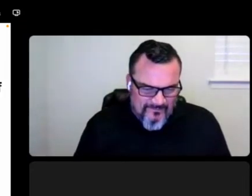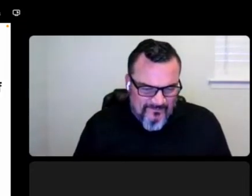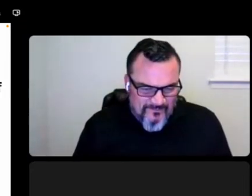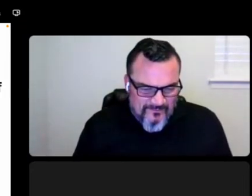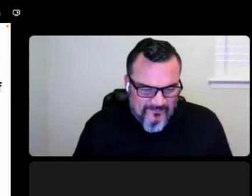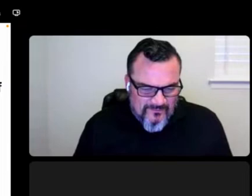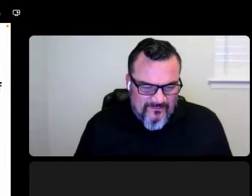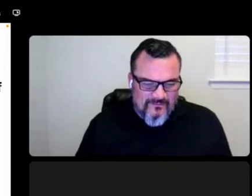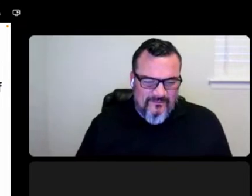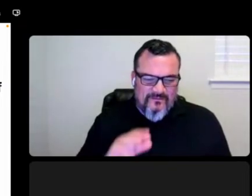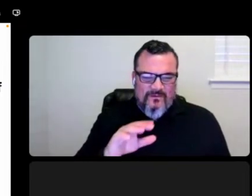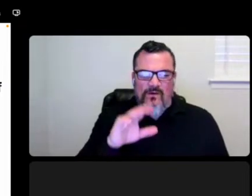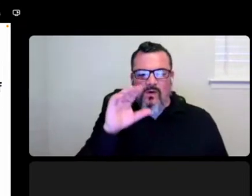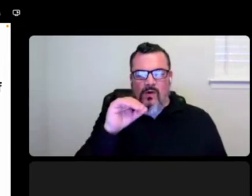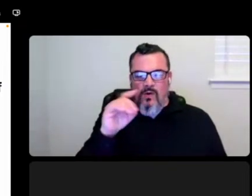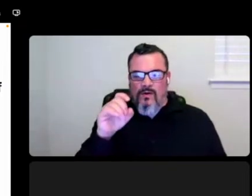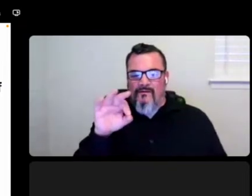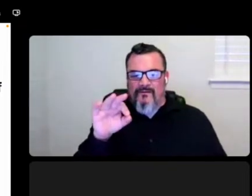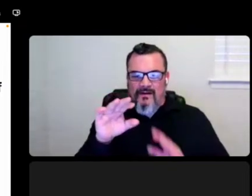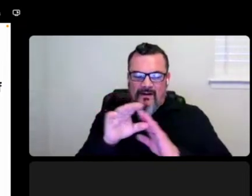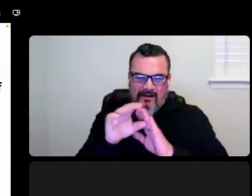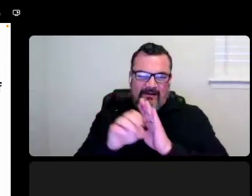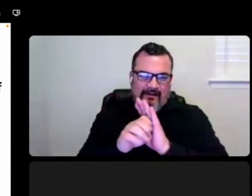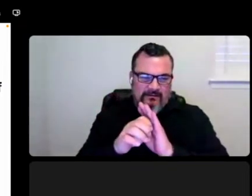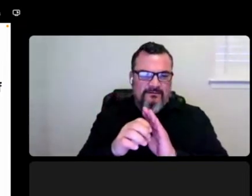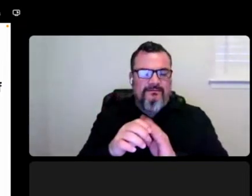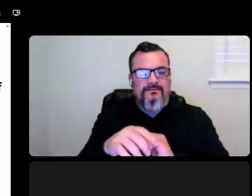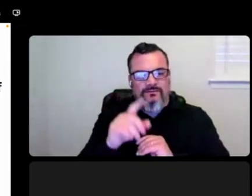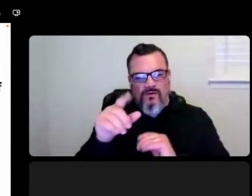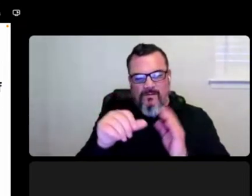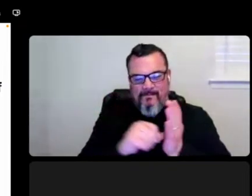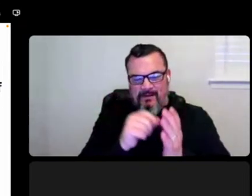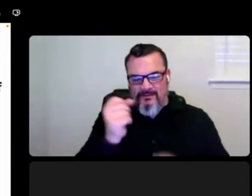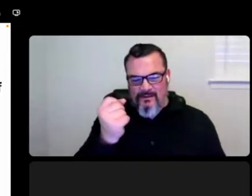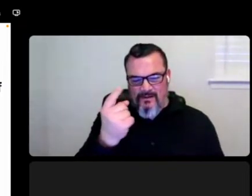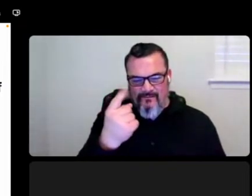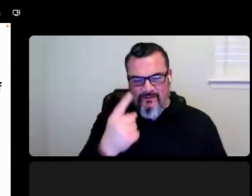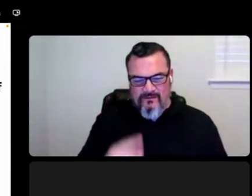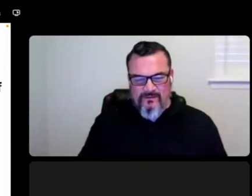Your code of ethics and your standards of conduct. Go to page 11.